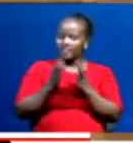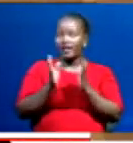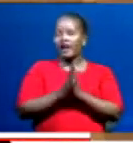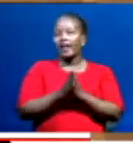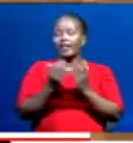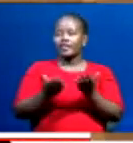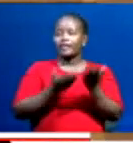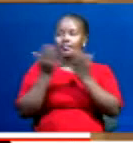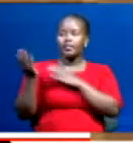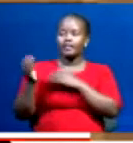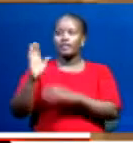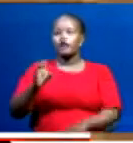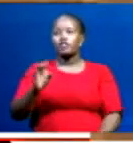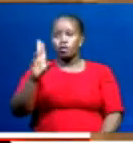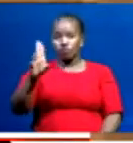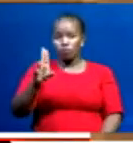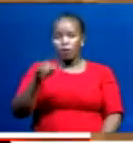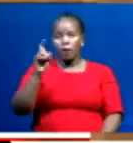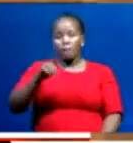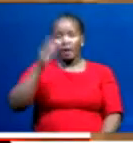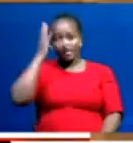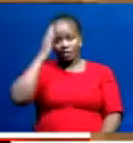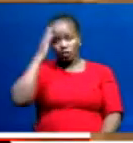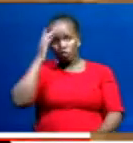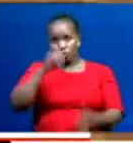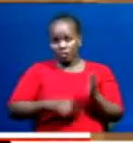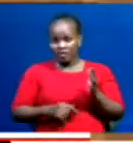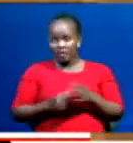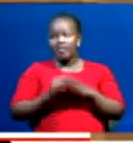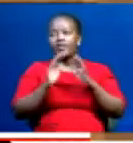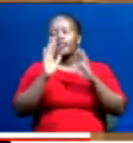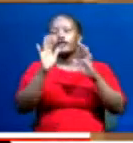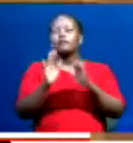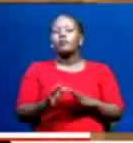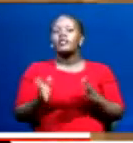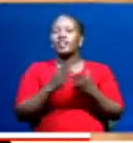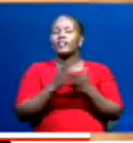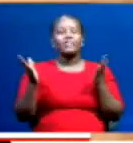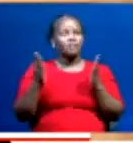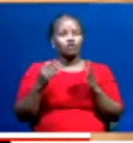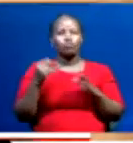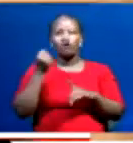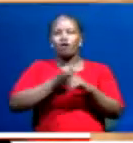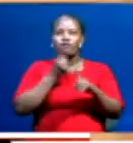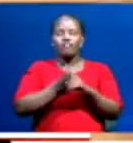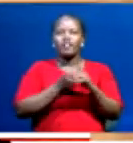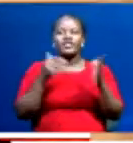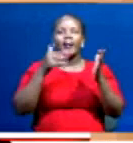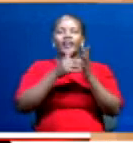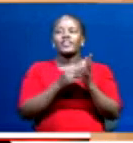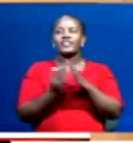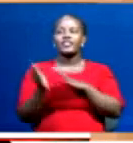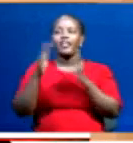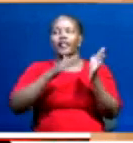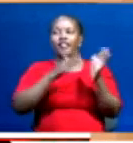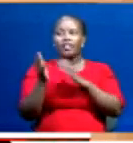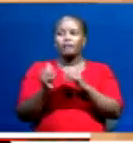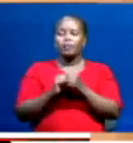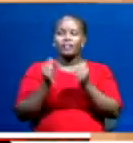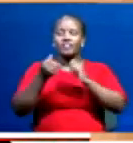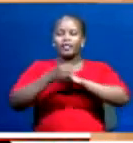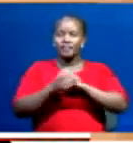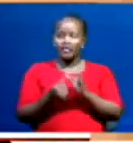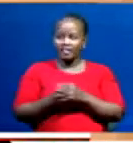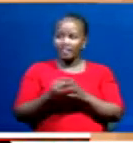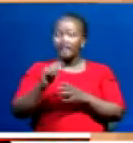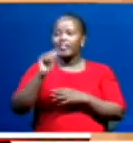at the moment one of the most important things in the EU is the fight against climate change and sustainability. Kenya is a major exporter of